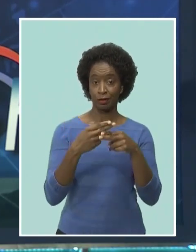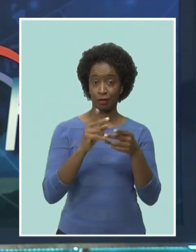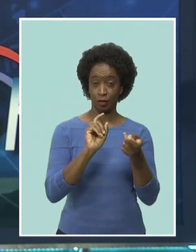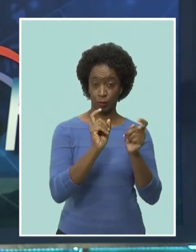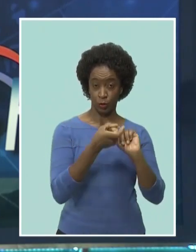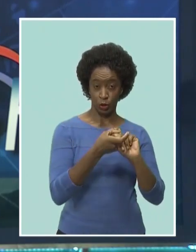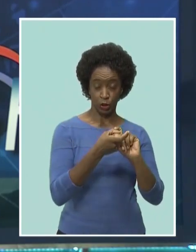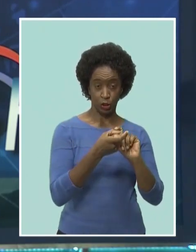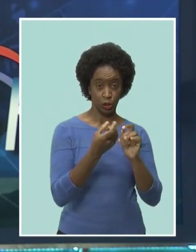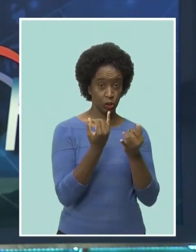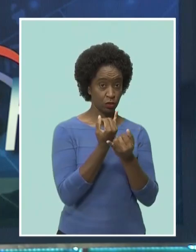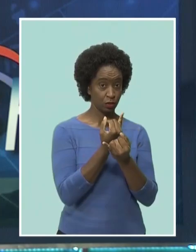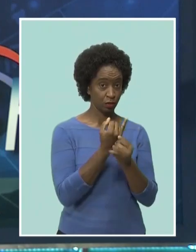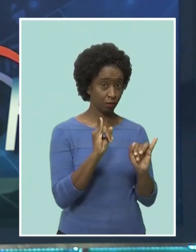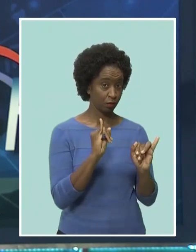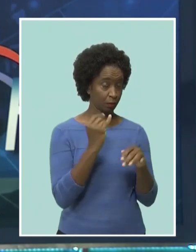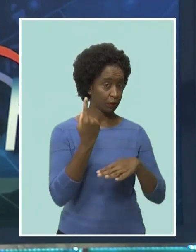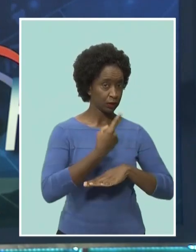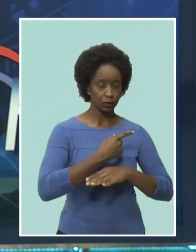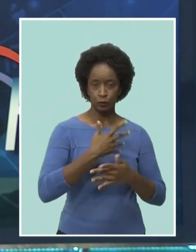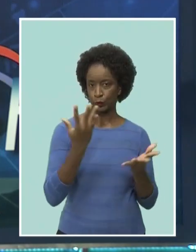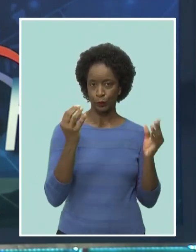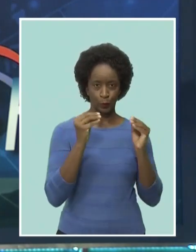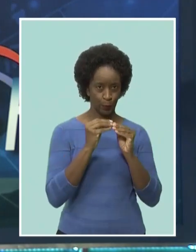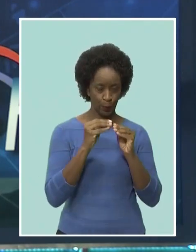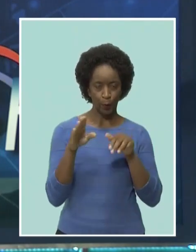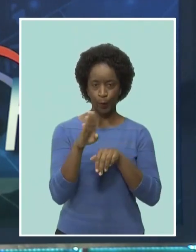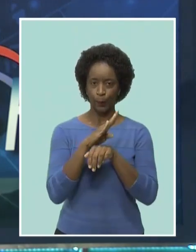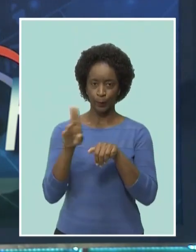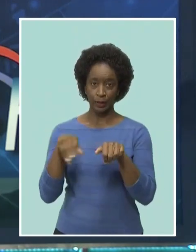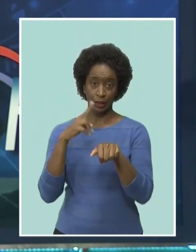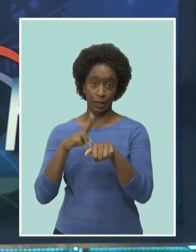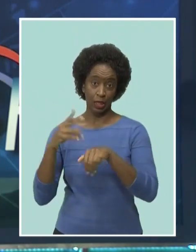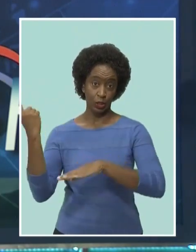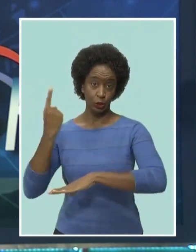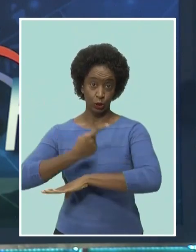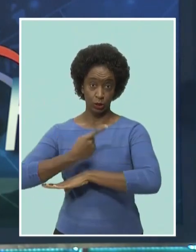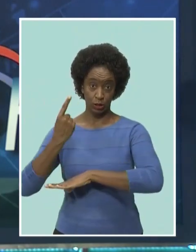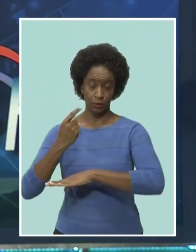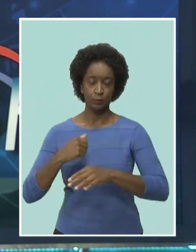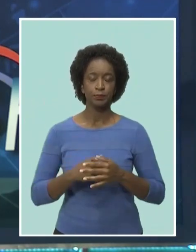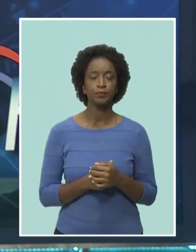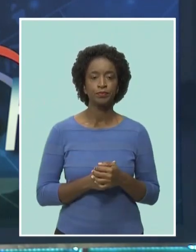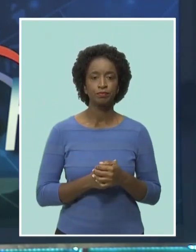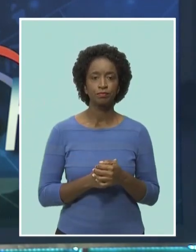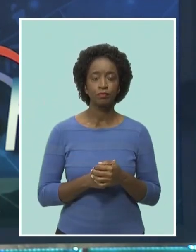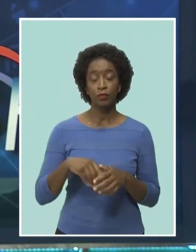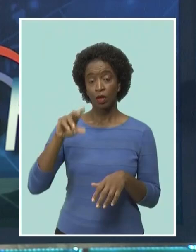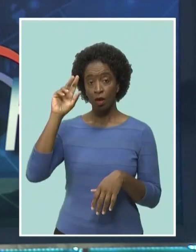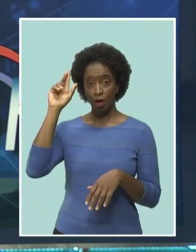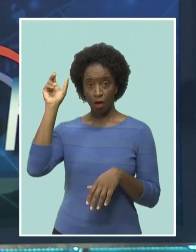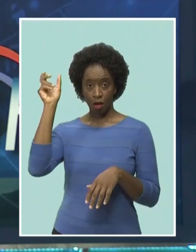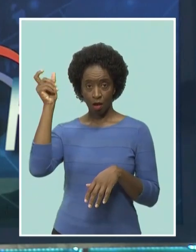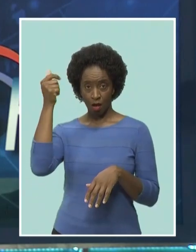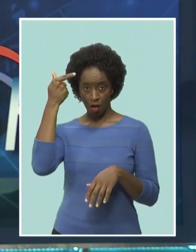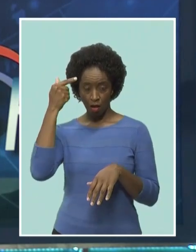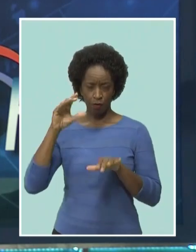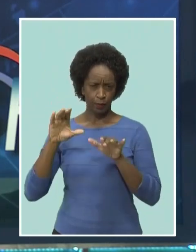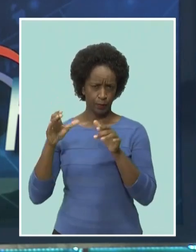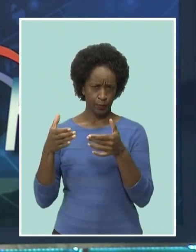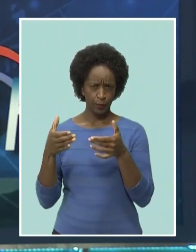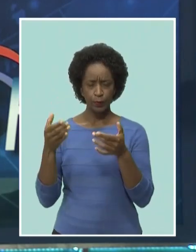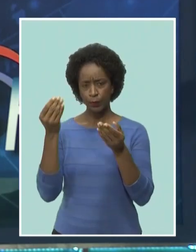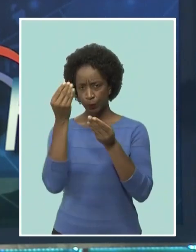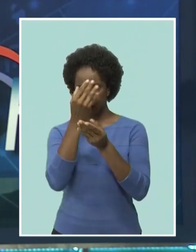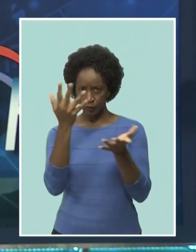National Day. This has been revealed by the chairman of the Cabinet Subcommittee in charge of the November 30th celebrations, the Minister of